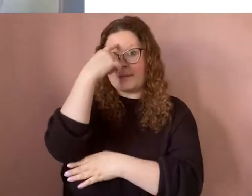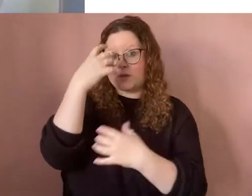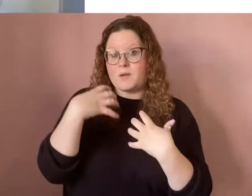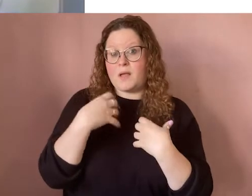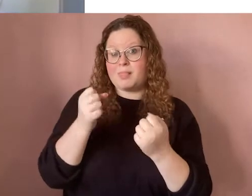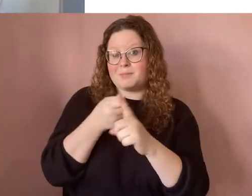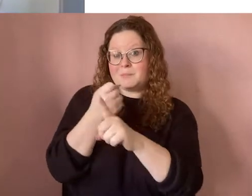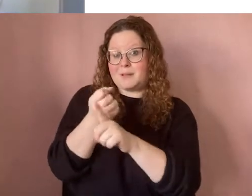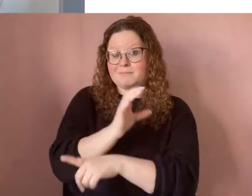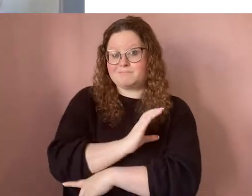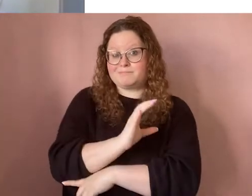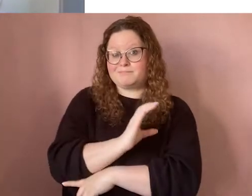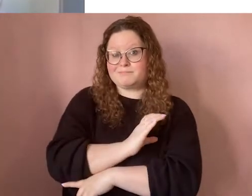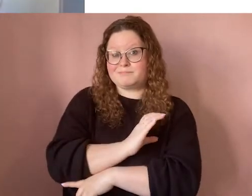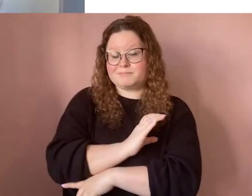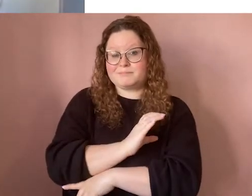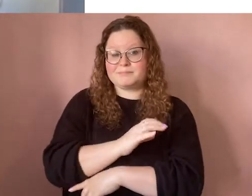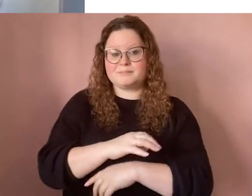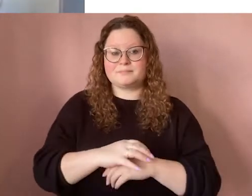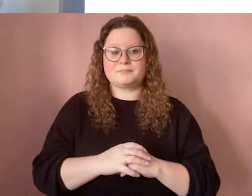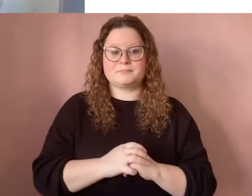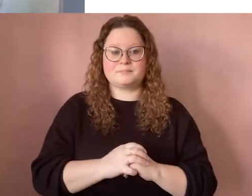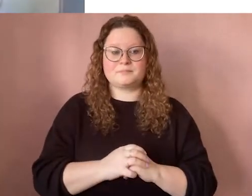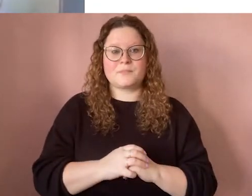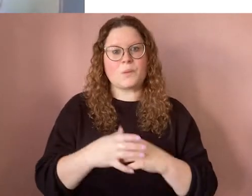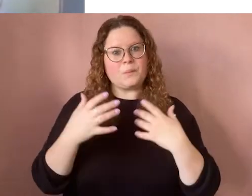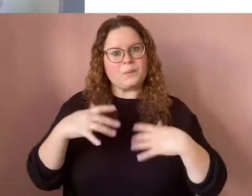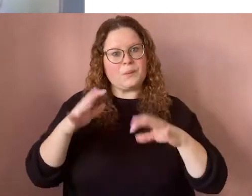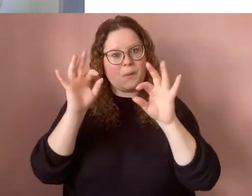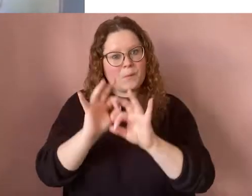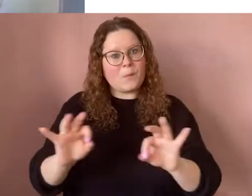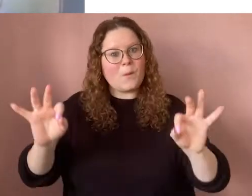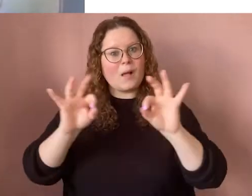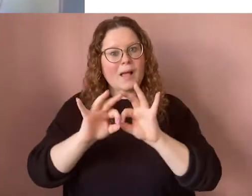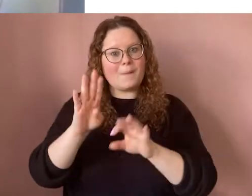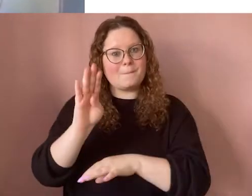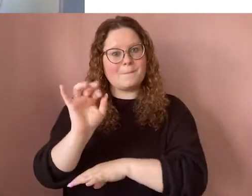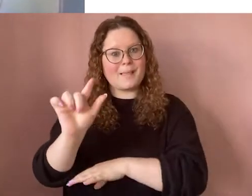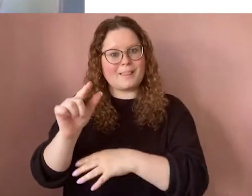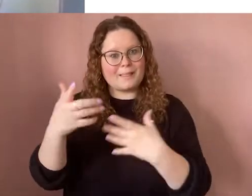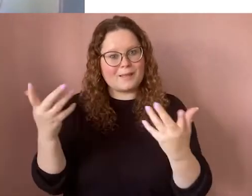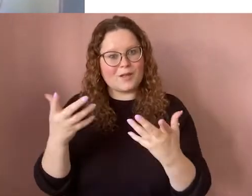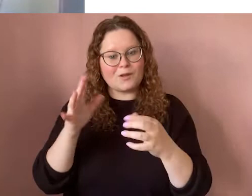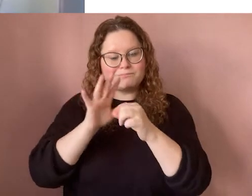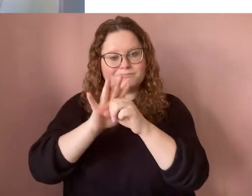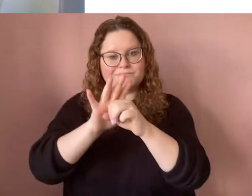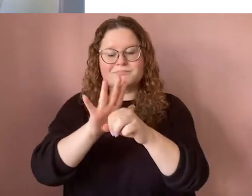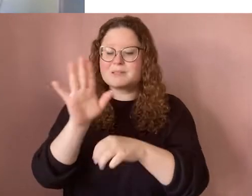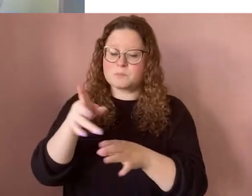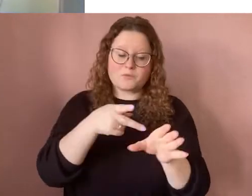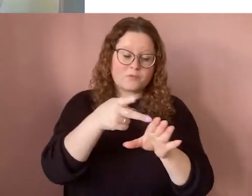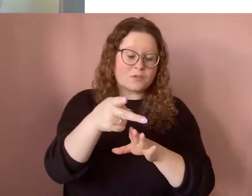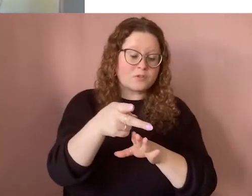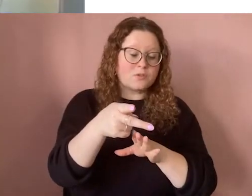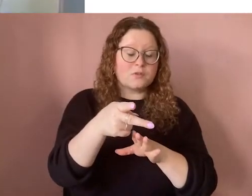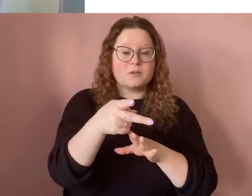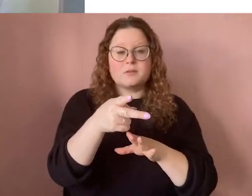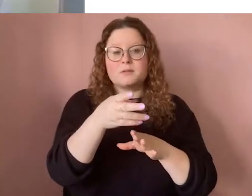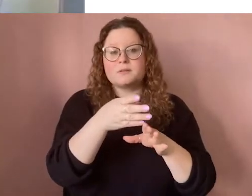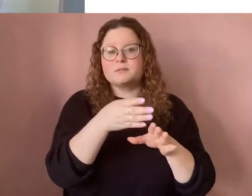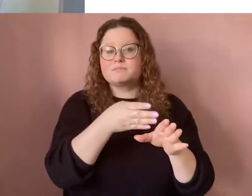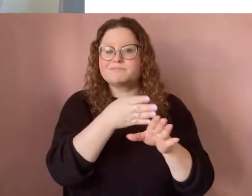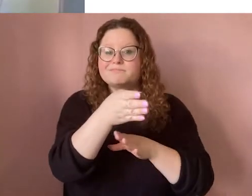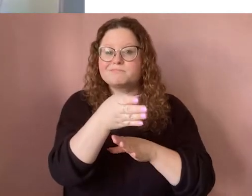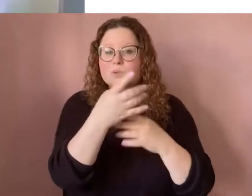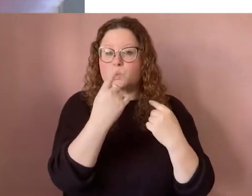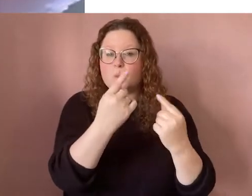A huge issue now. Couldn't be more important to have Bill here. His professional career spans business, journalism,